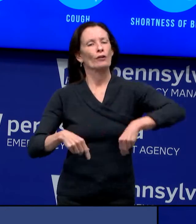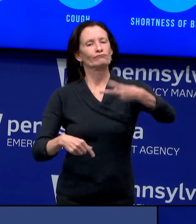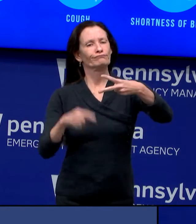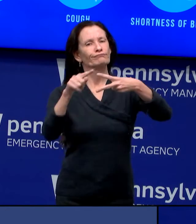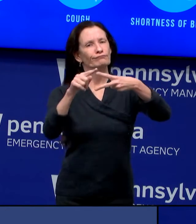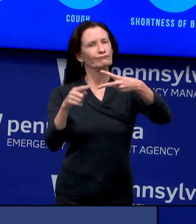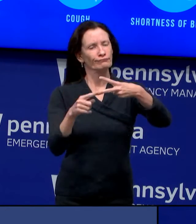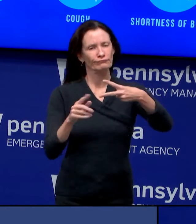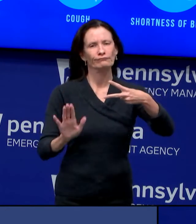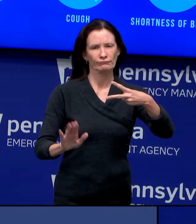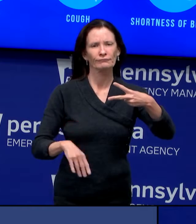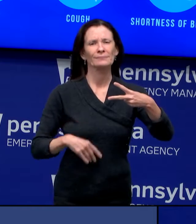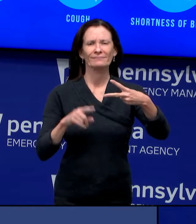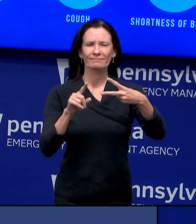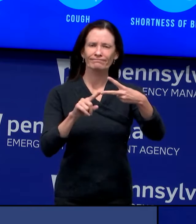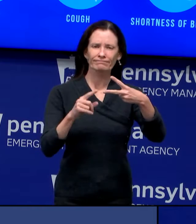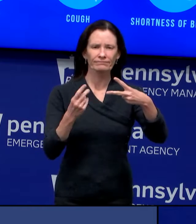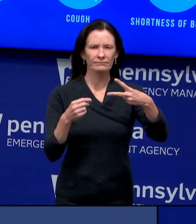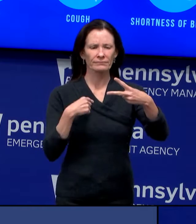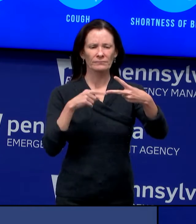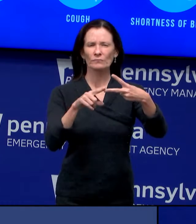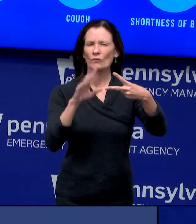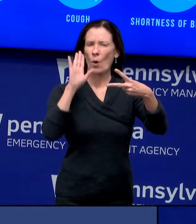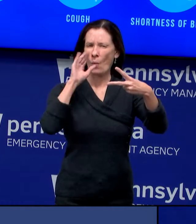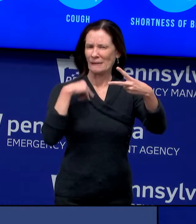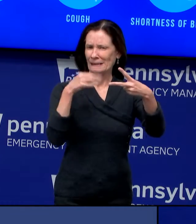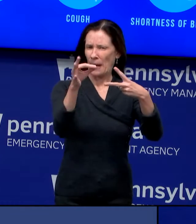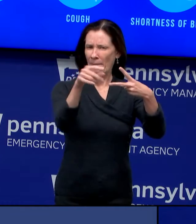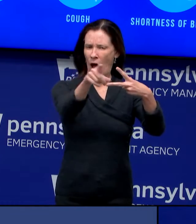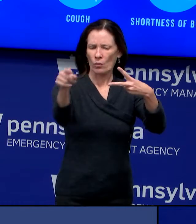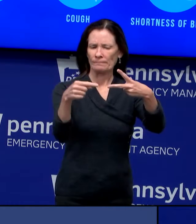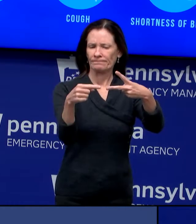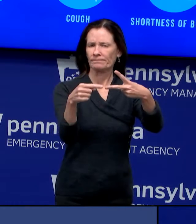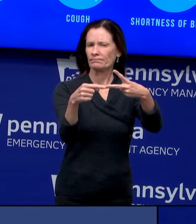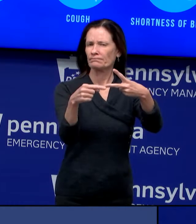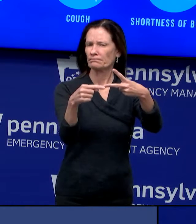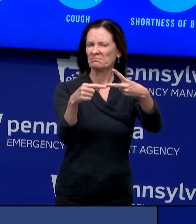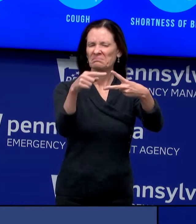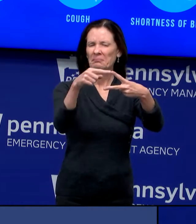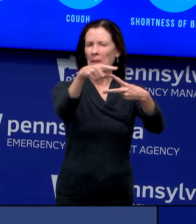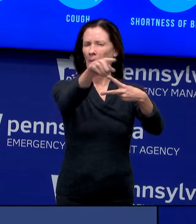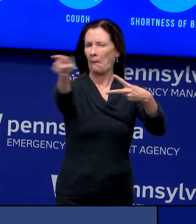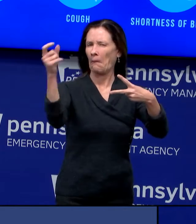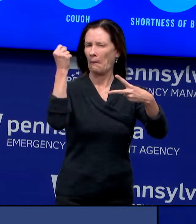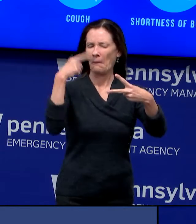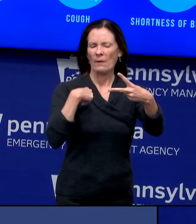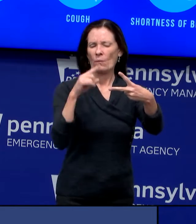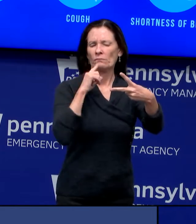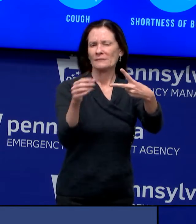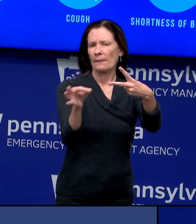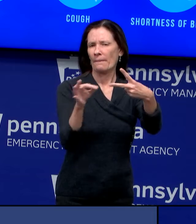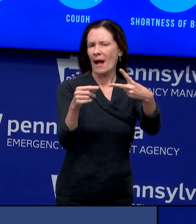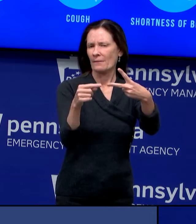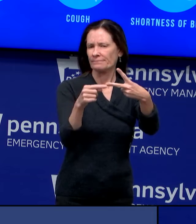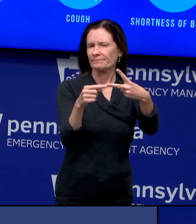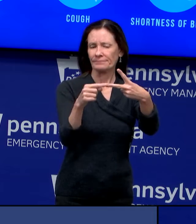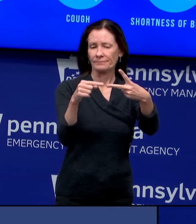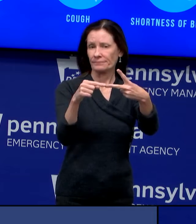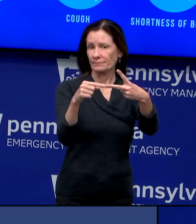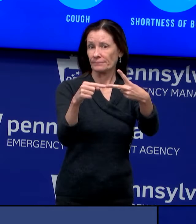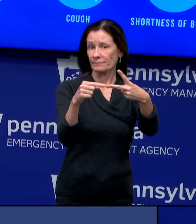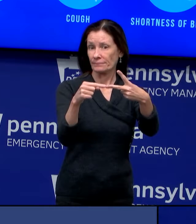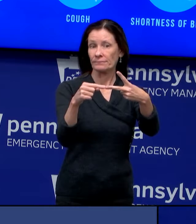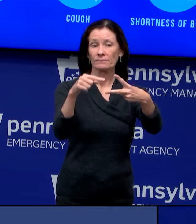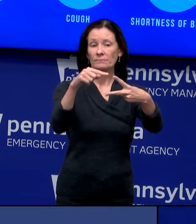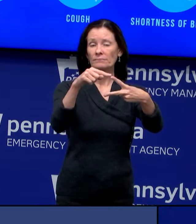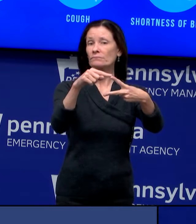further. When a case is confirmed, it means that there is a positive test result